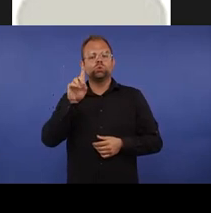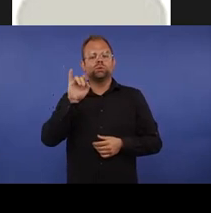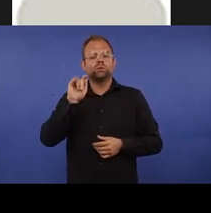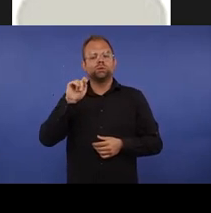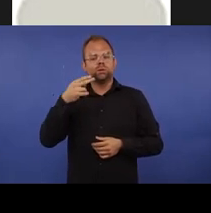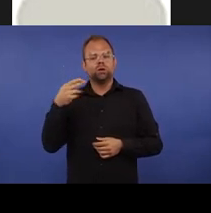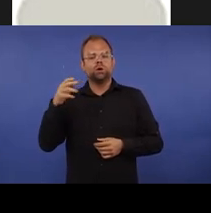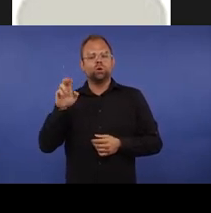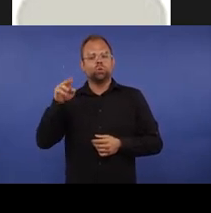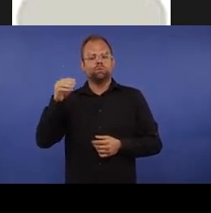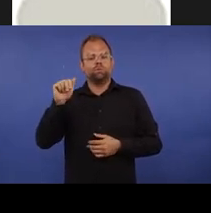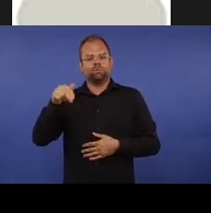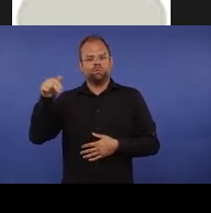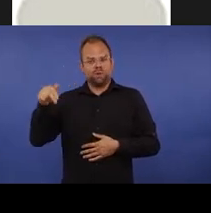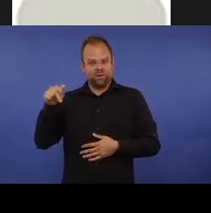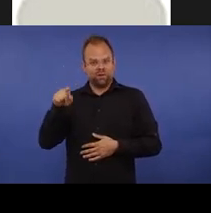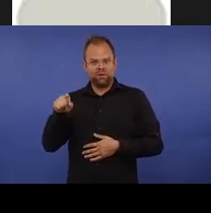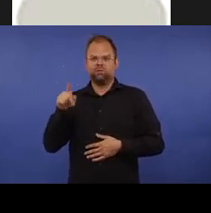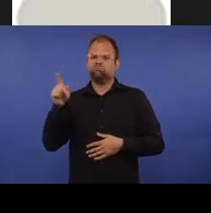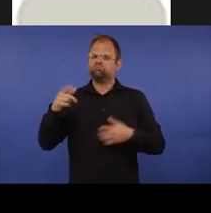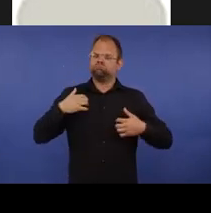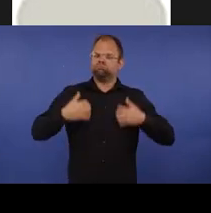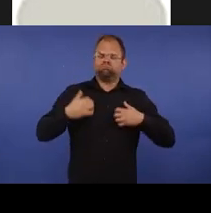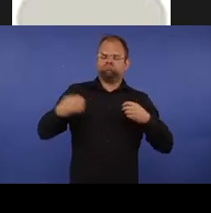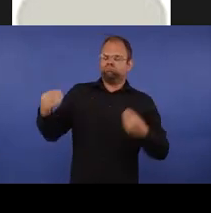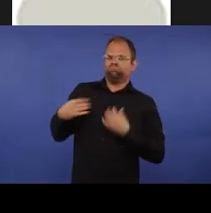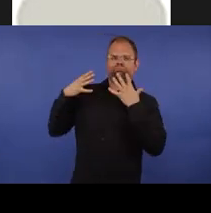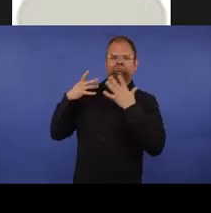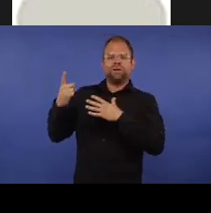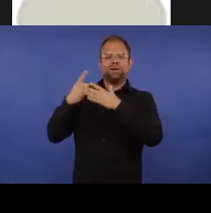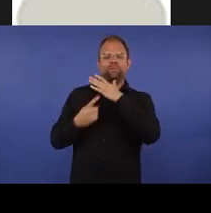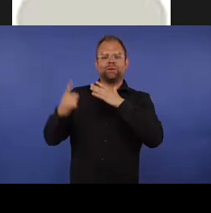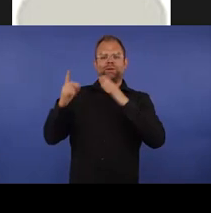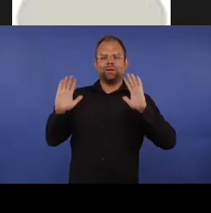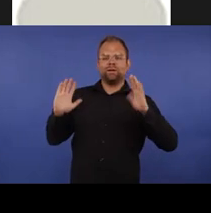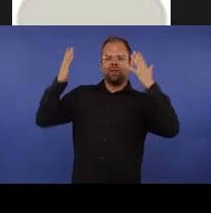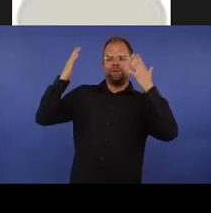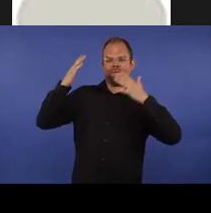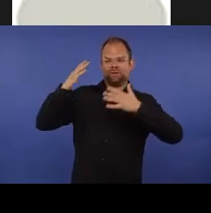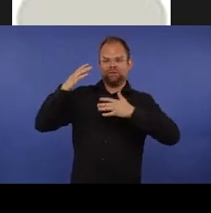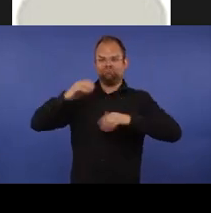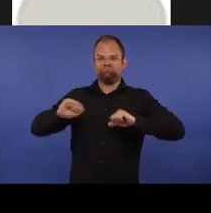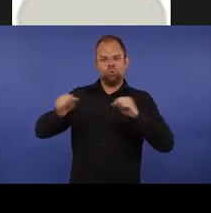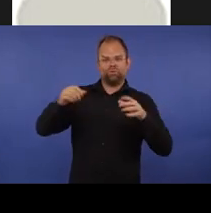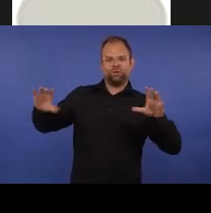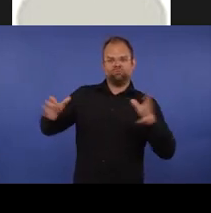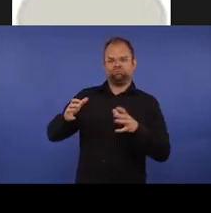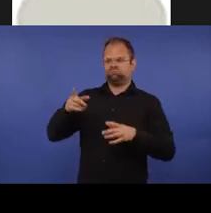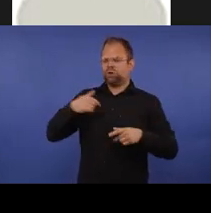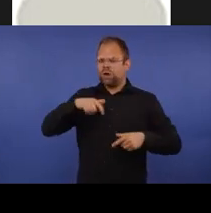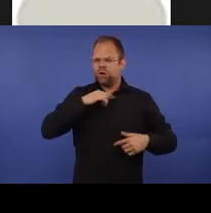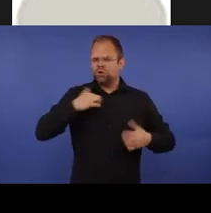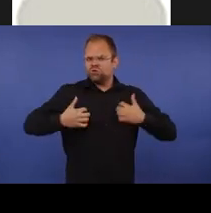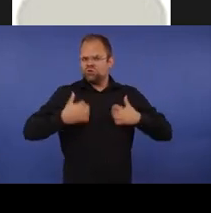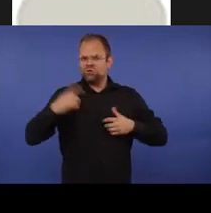independent living and some key messages from the future. Judith, the floor is yours, please. Thank you. And thank you, Nadia,